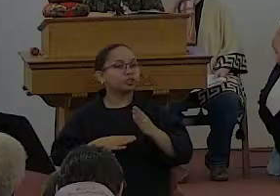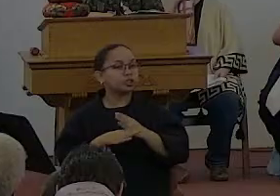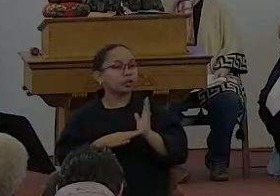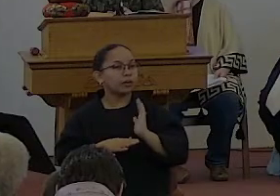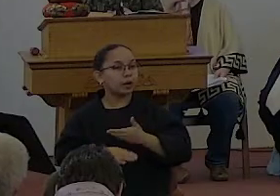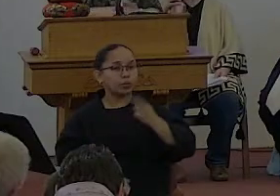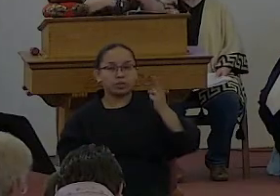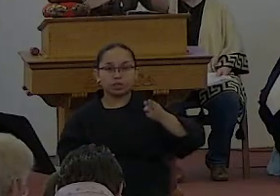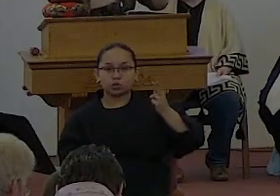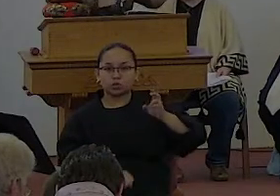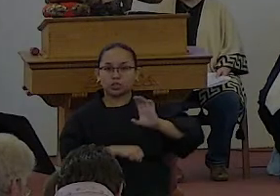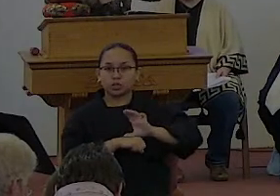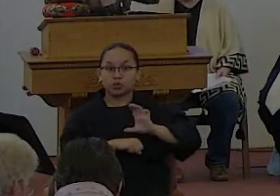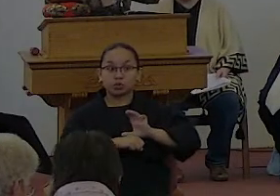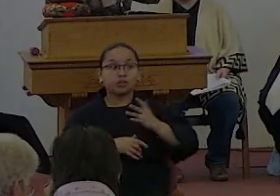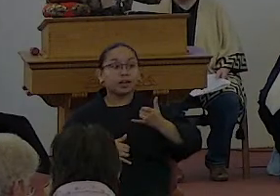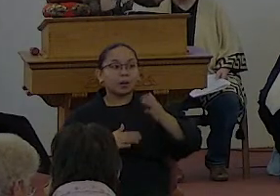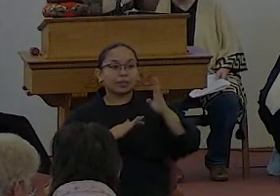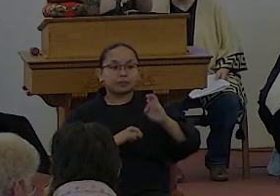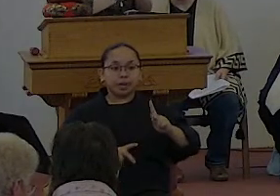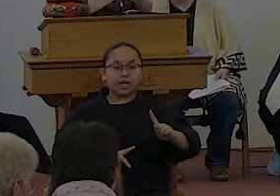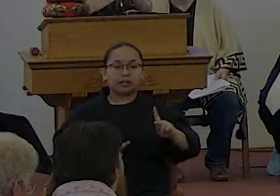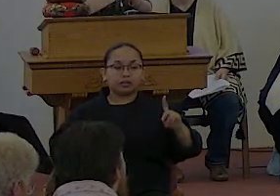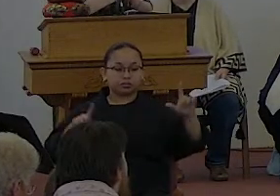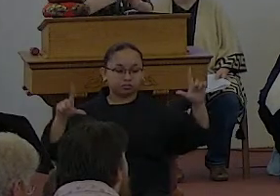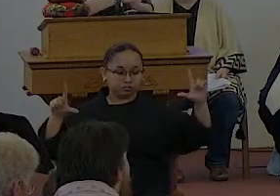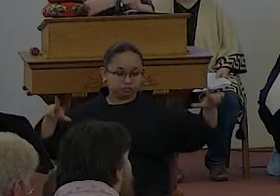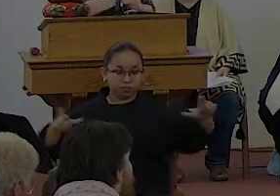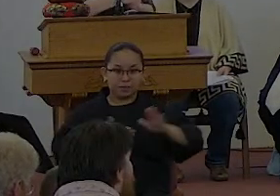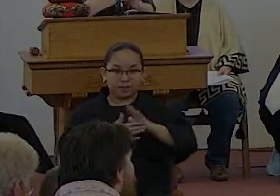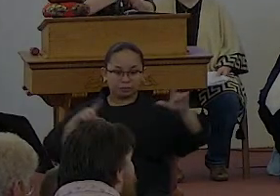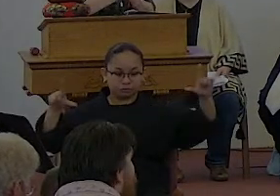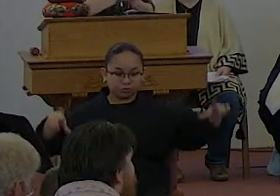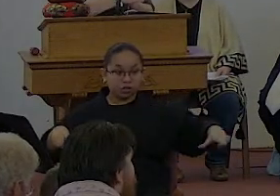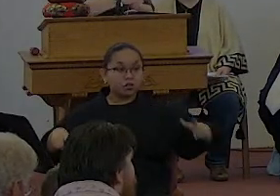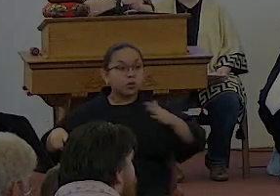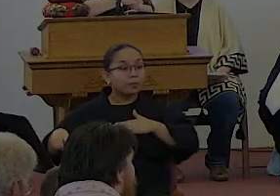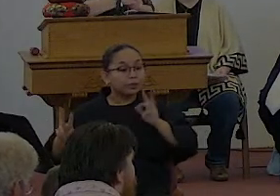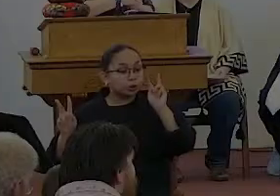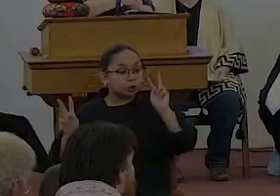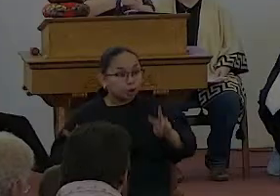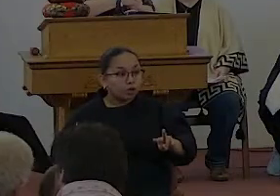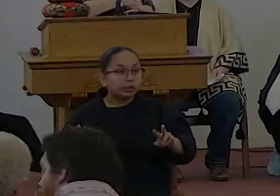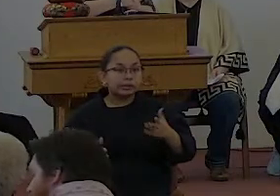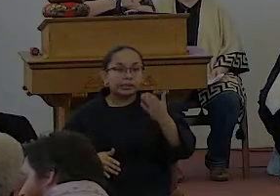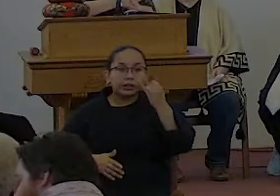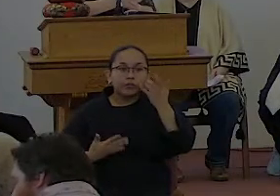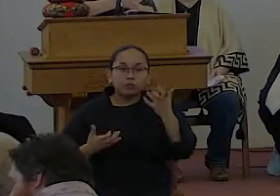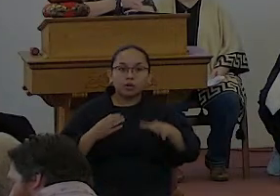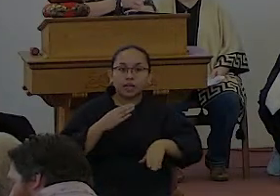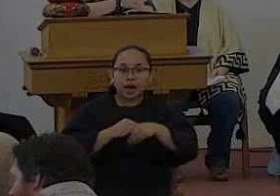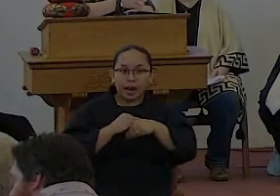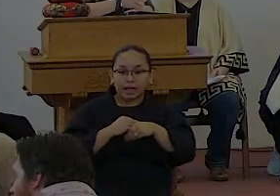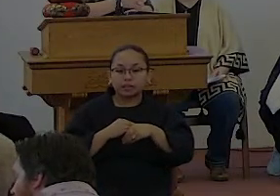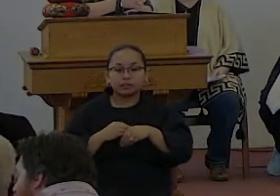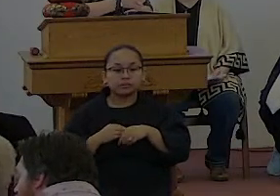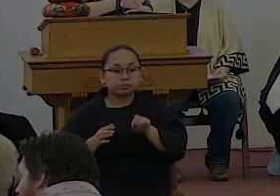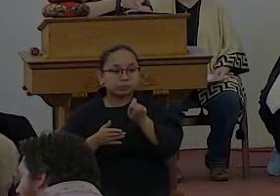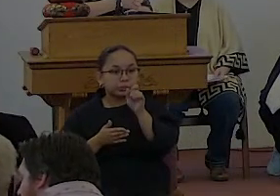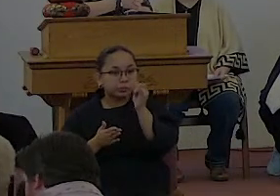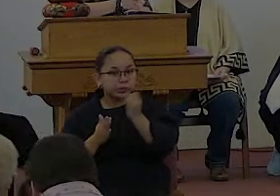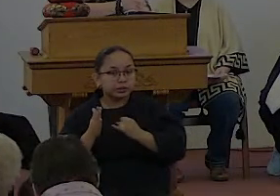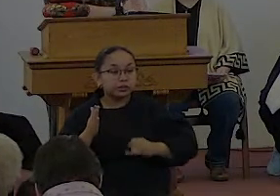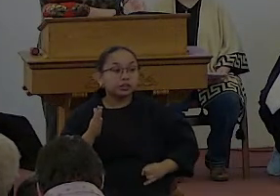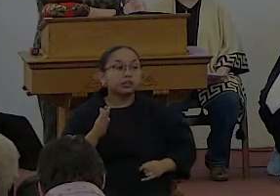a congregation. It is back. So please look at that, add anything that you might like to add. Vicki, I